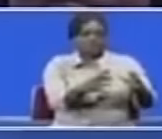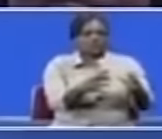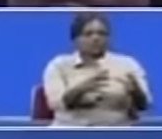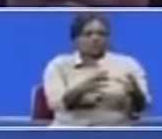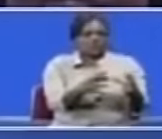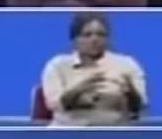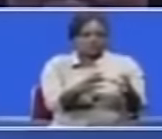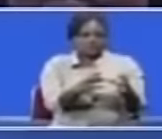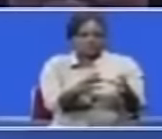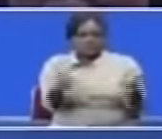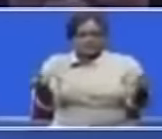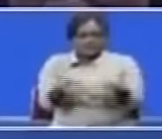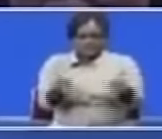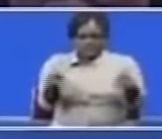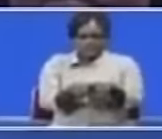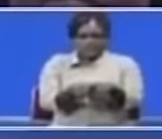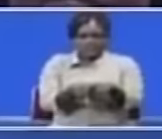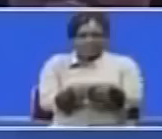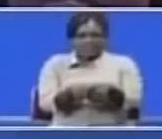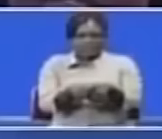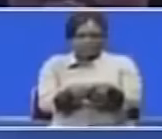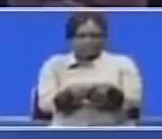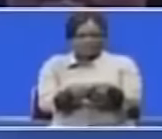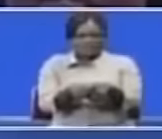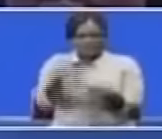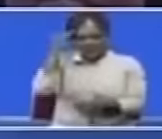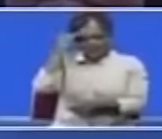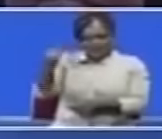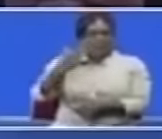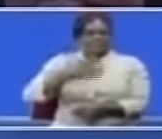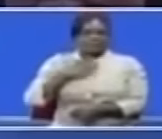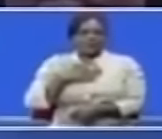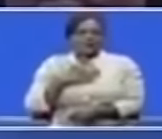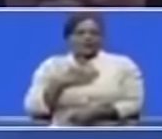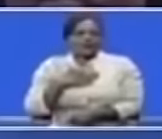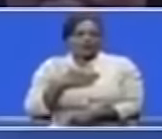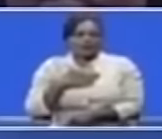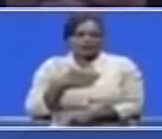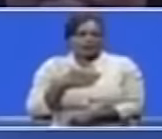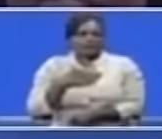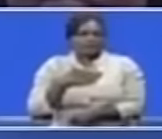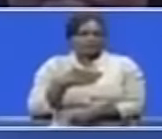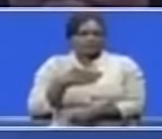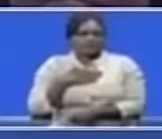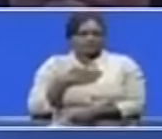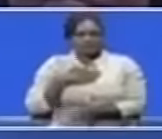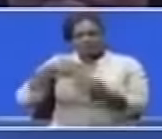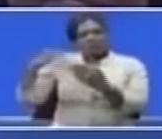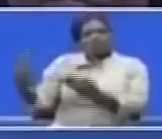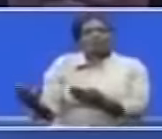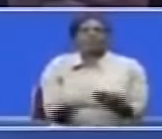are on the same road as us are